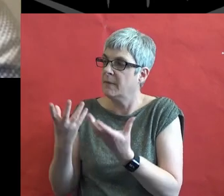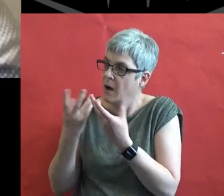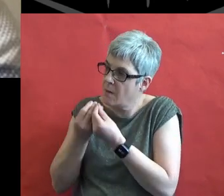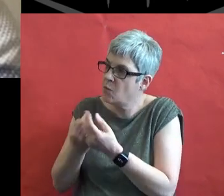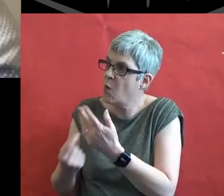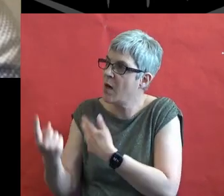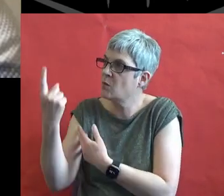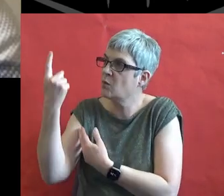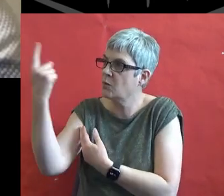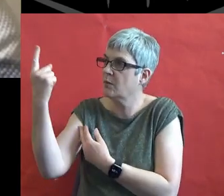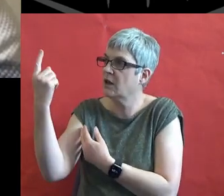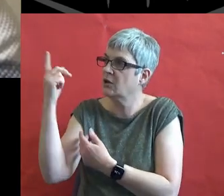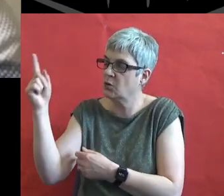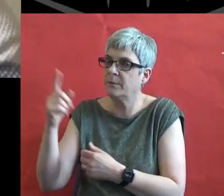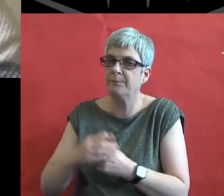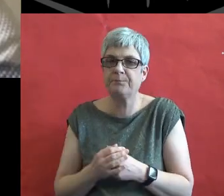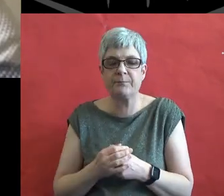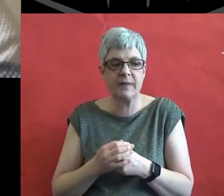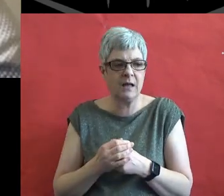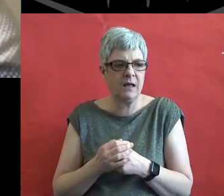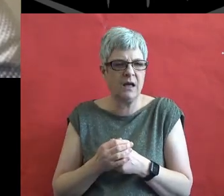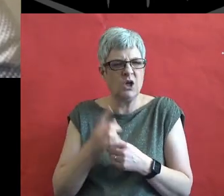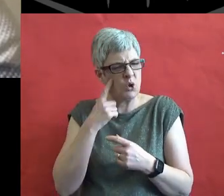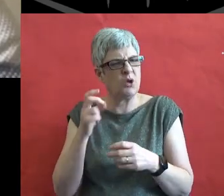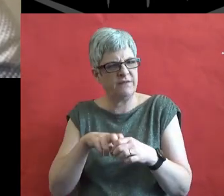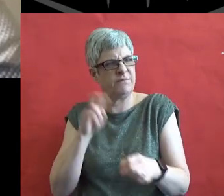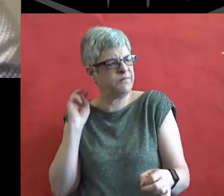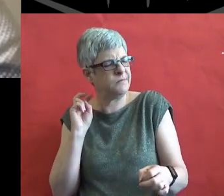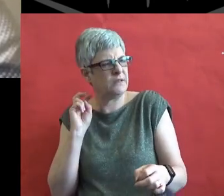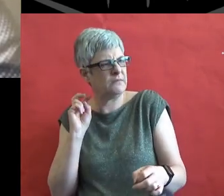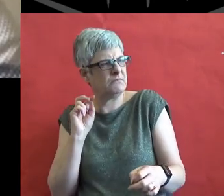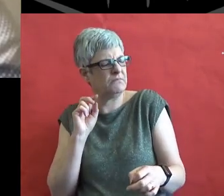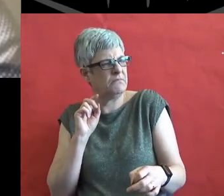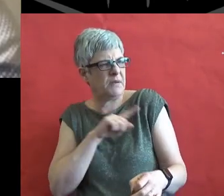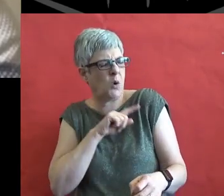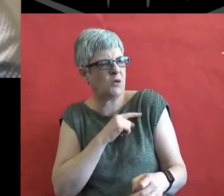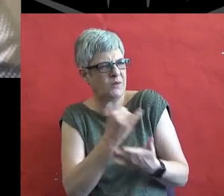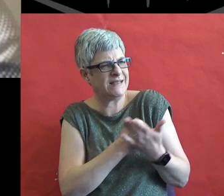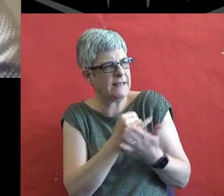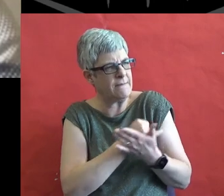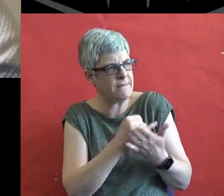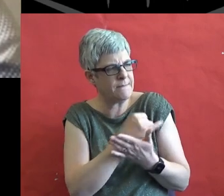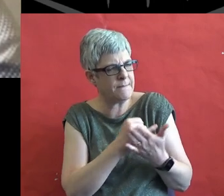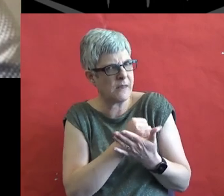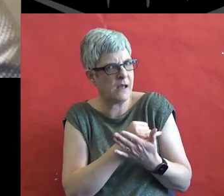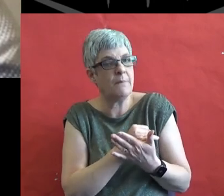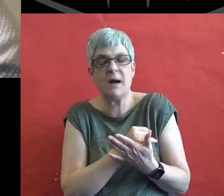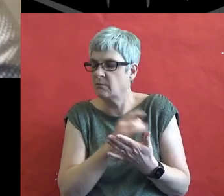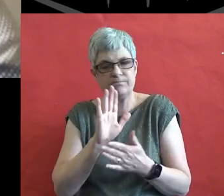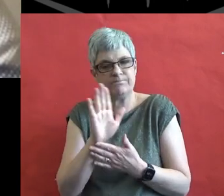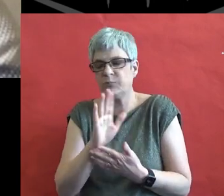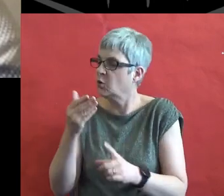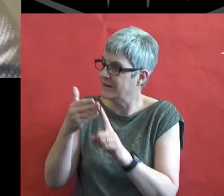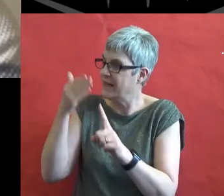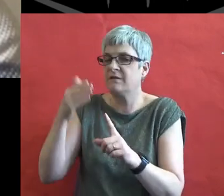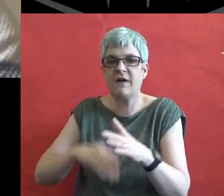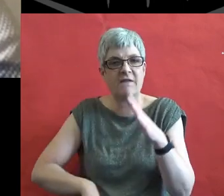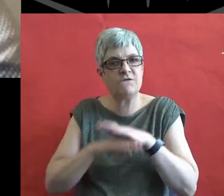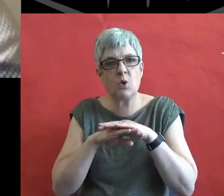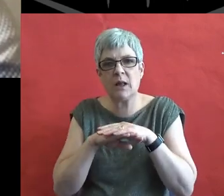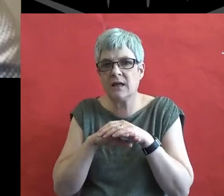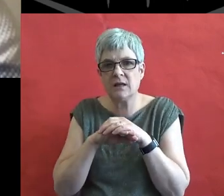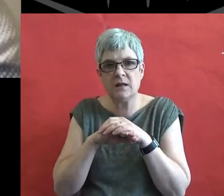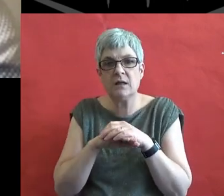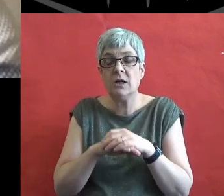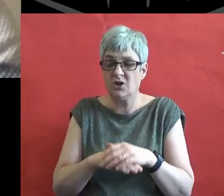May we become one with you. You could have disassociated yourself from our sinfulness, yet you identified with us fully. You